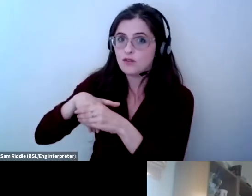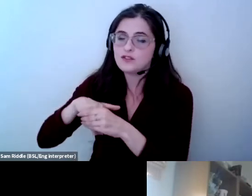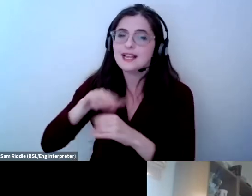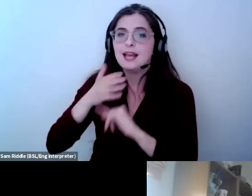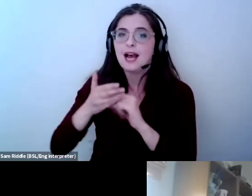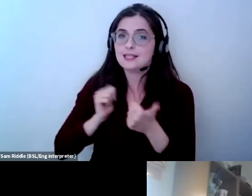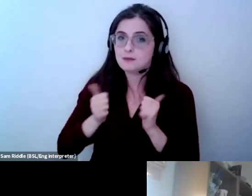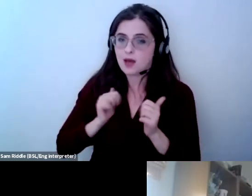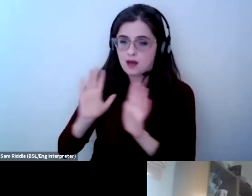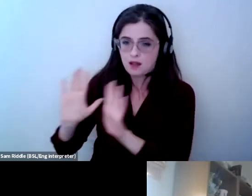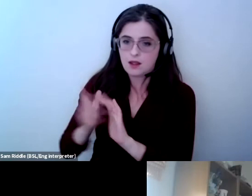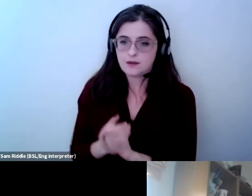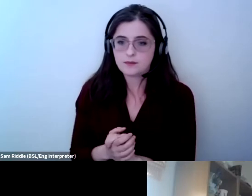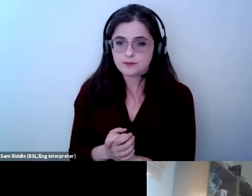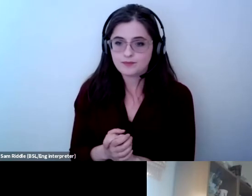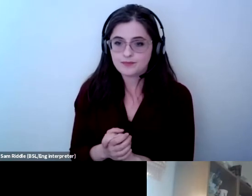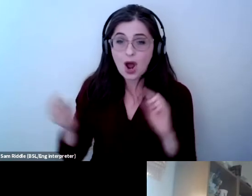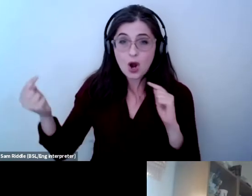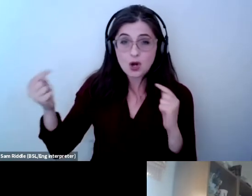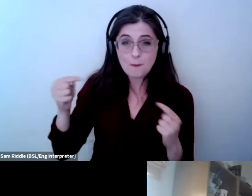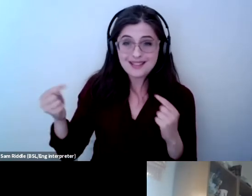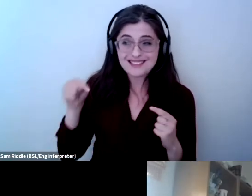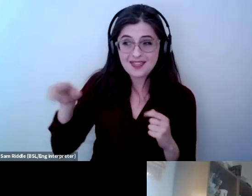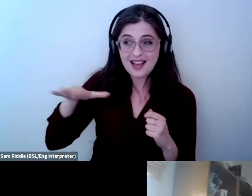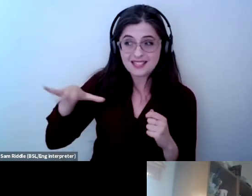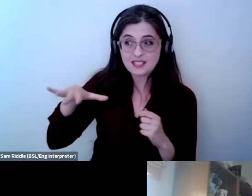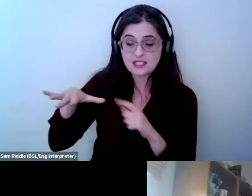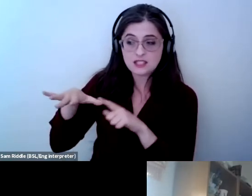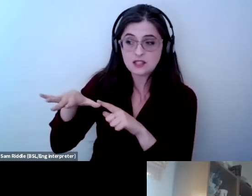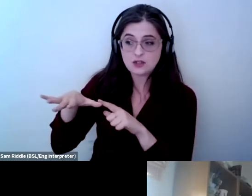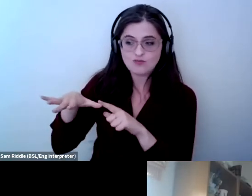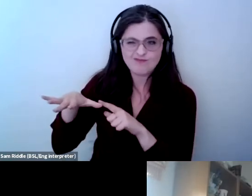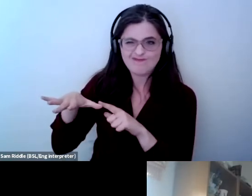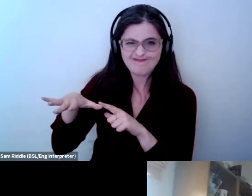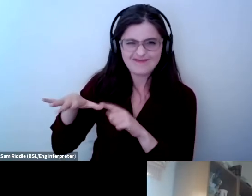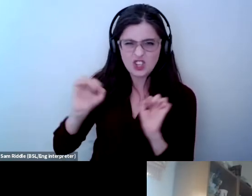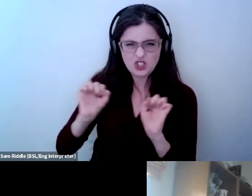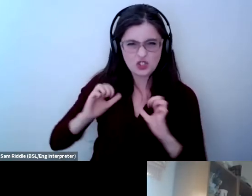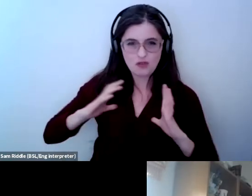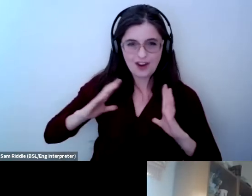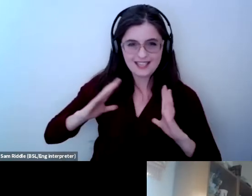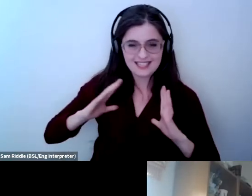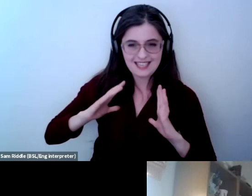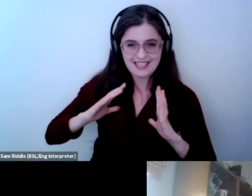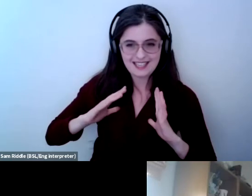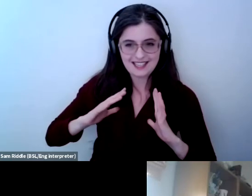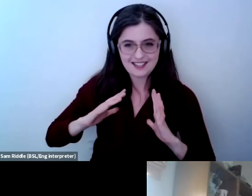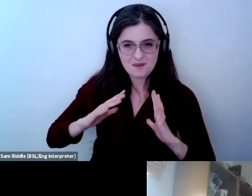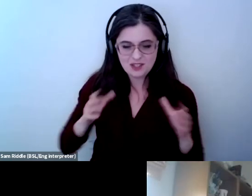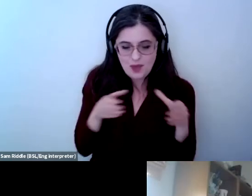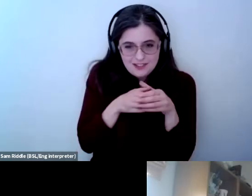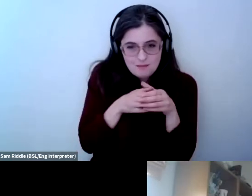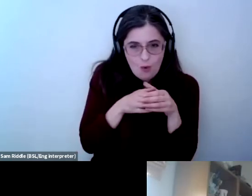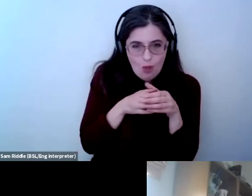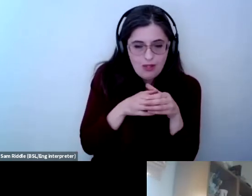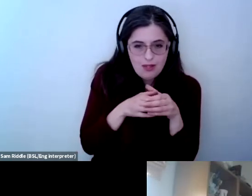mile. Competing in that arena, we are not ready yet in terms of the size that we are.